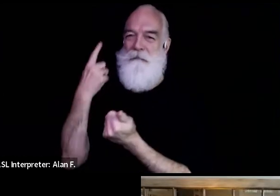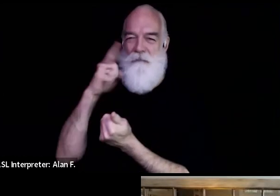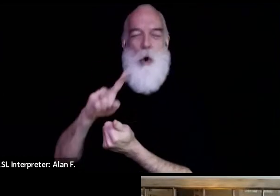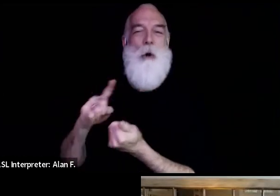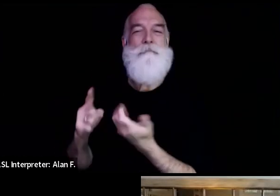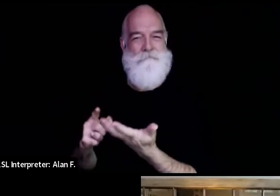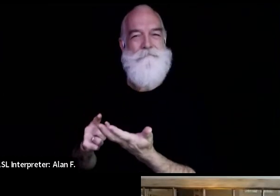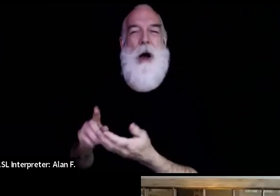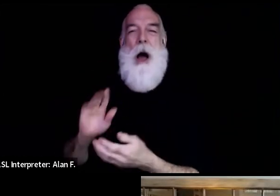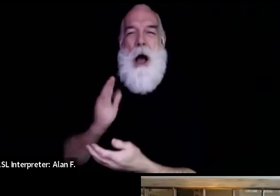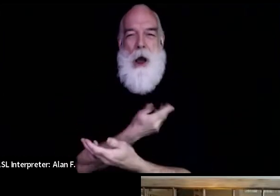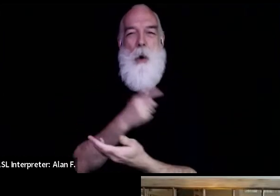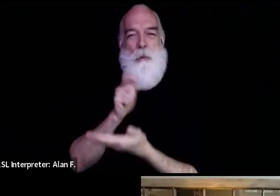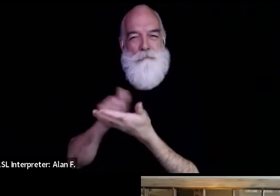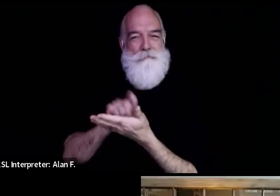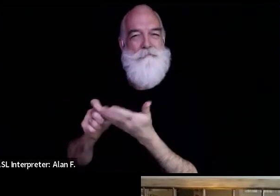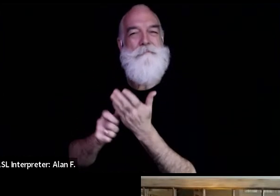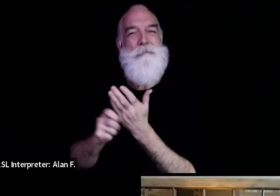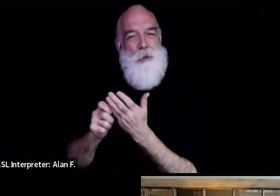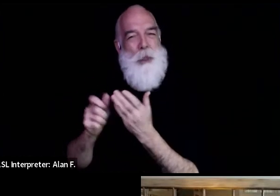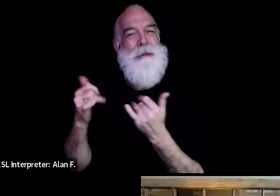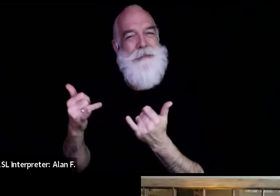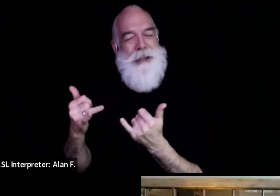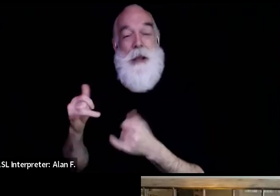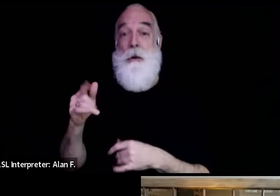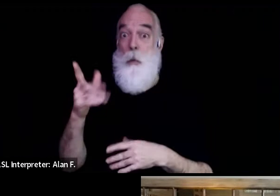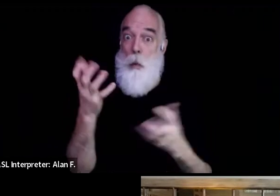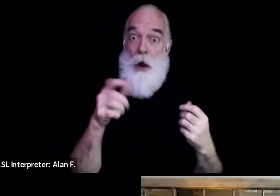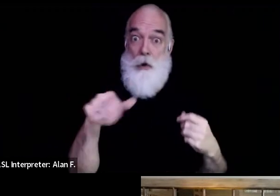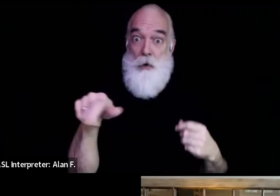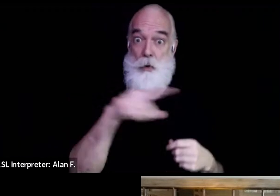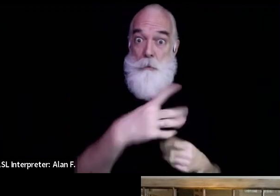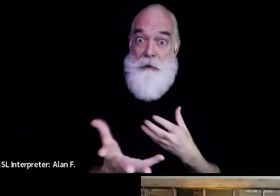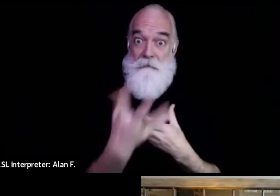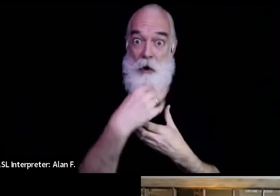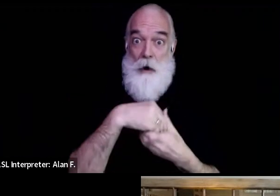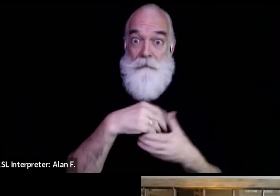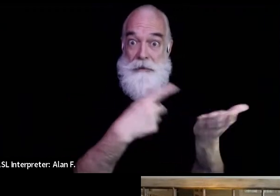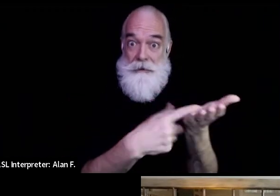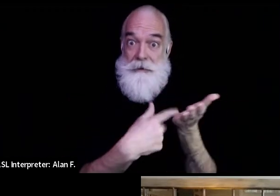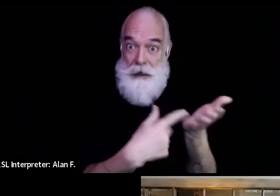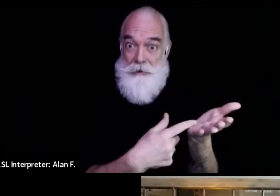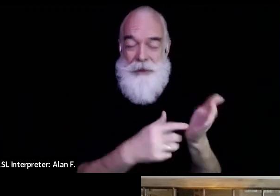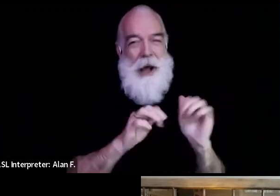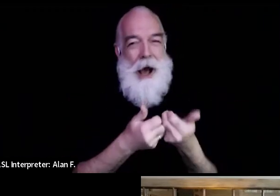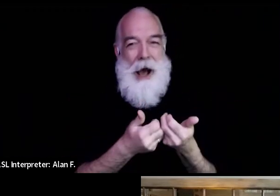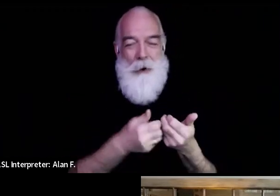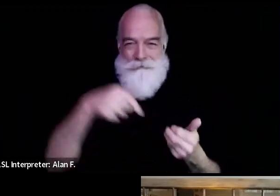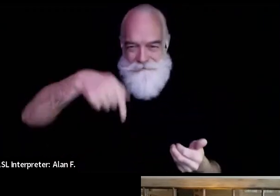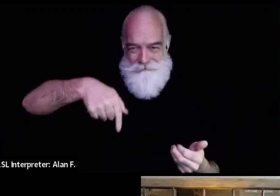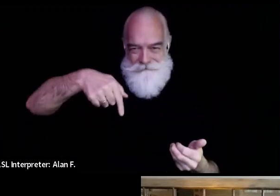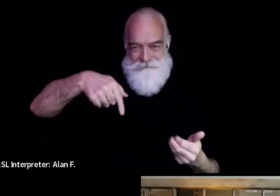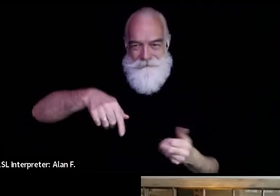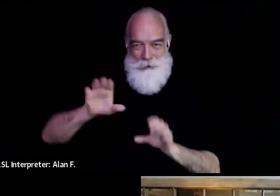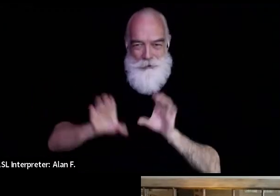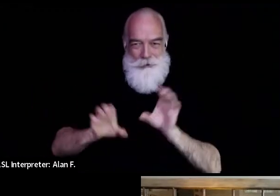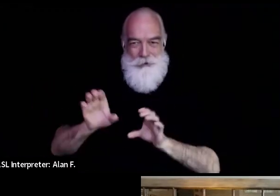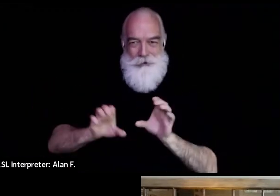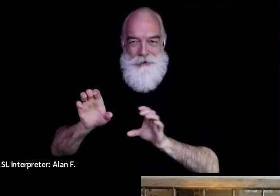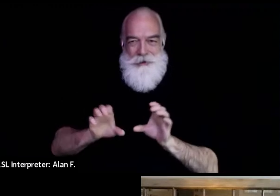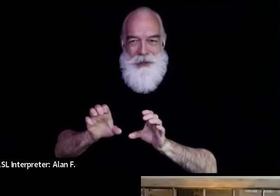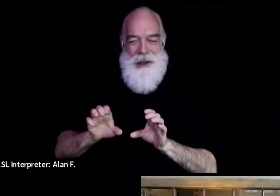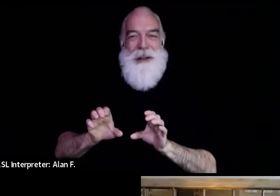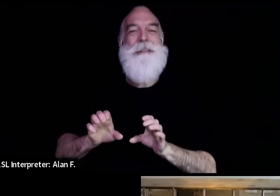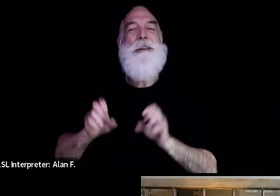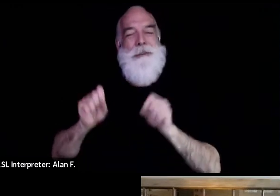also want to remind our viewers that we want you to be part of the discussion, and you can do this by submitting your questions via the chat function. We'll incorporate them into